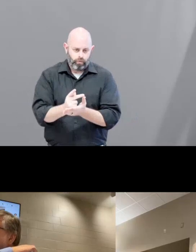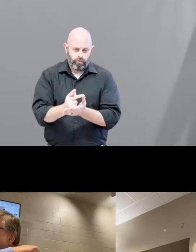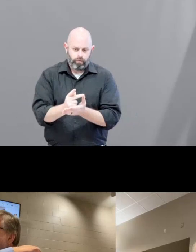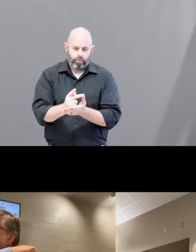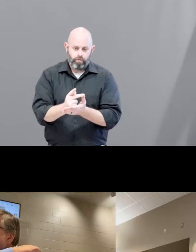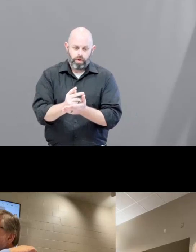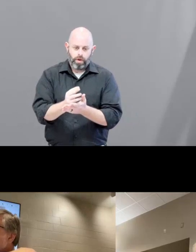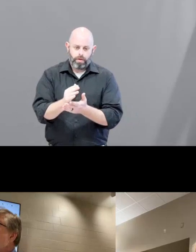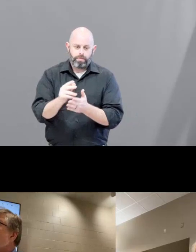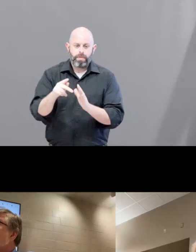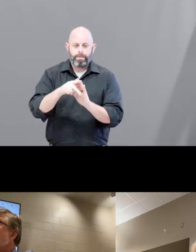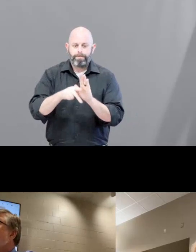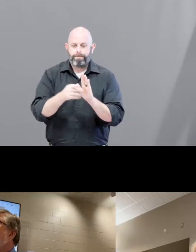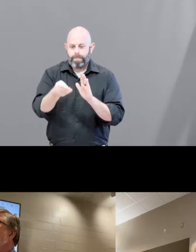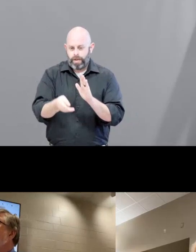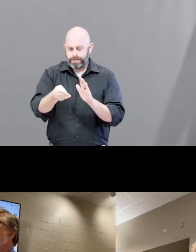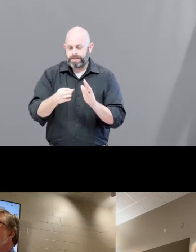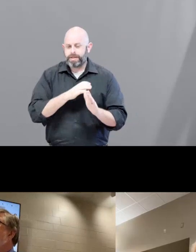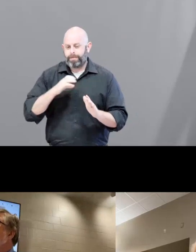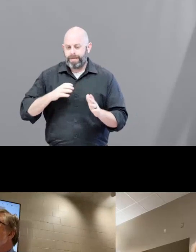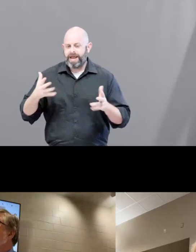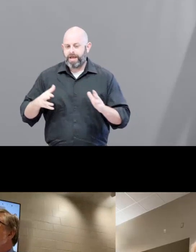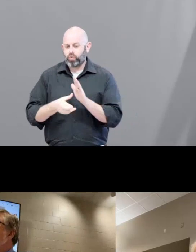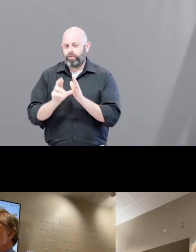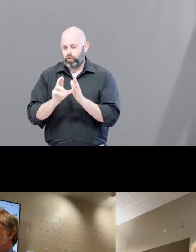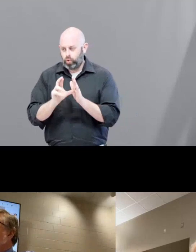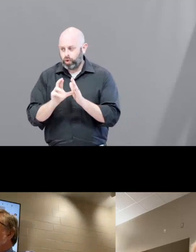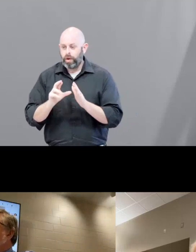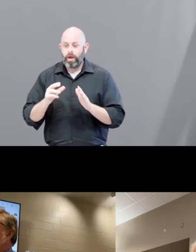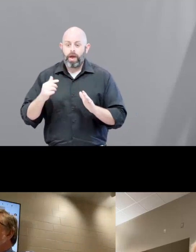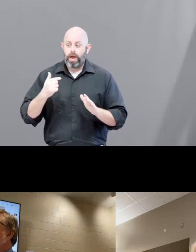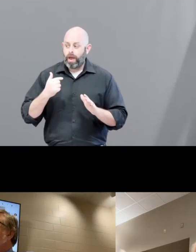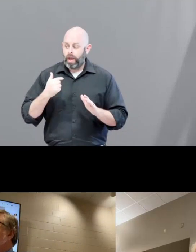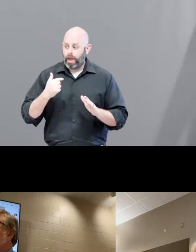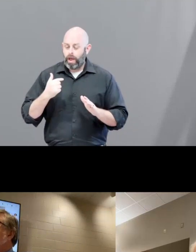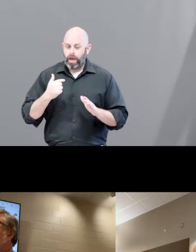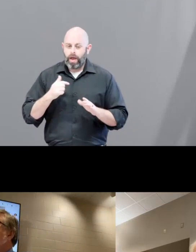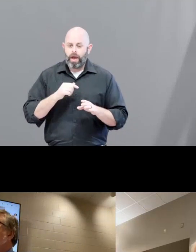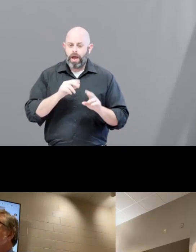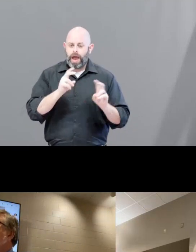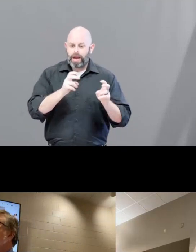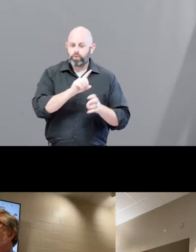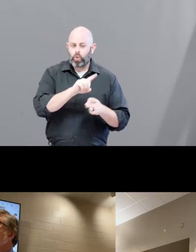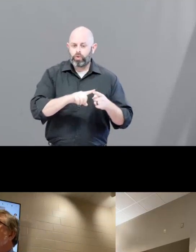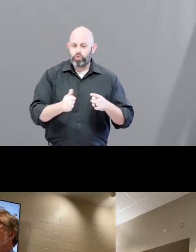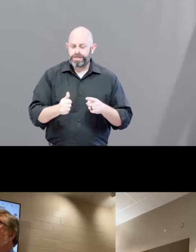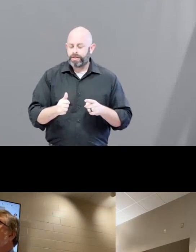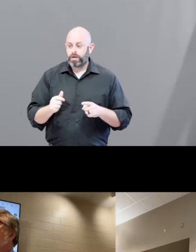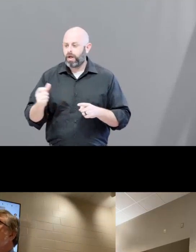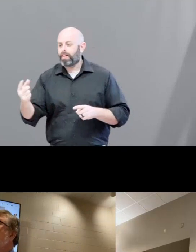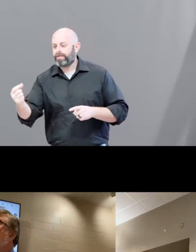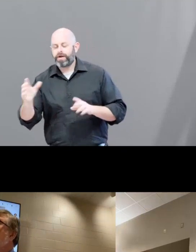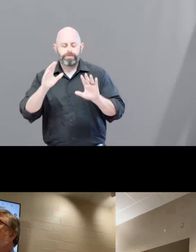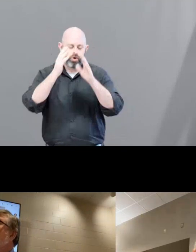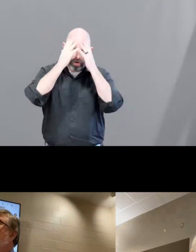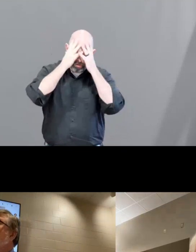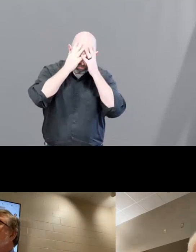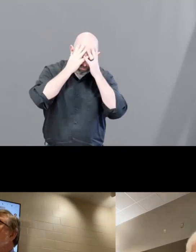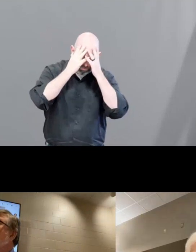the policies that the committee has reviewed, items 1 through 10. 11, sorry.